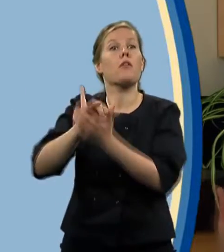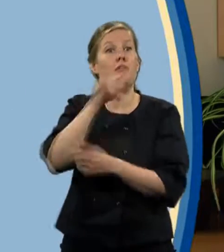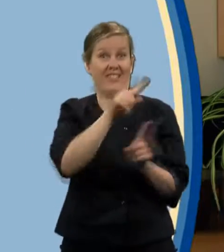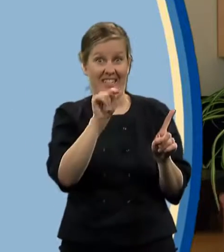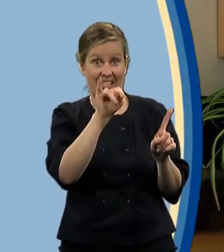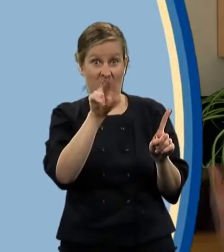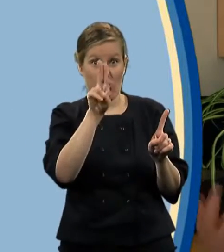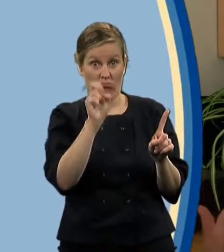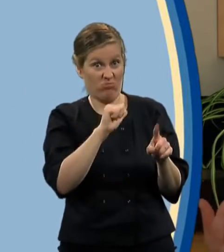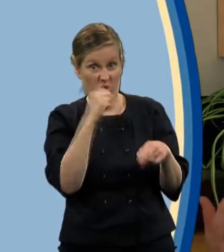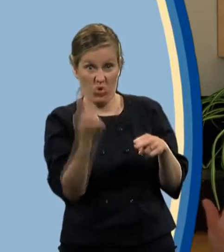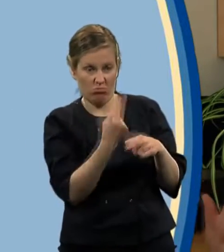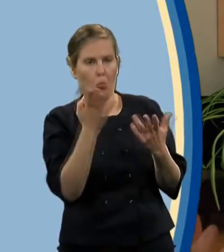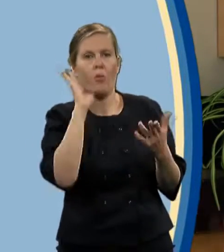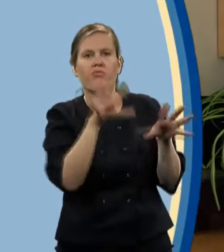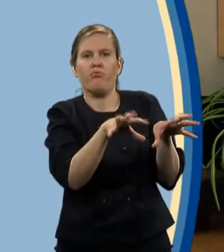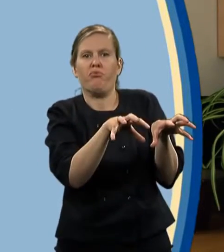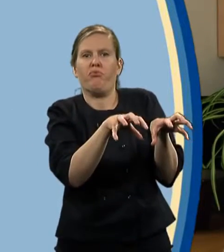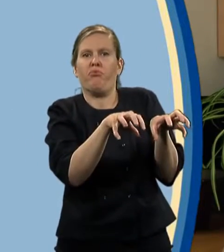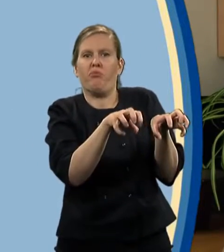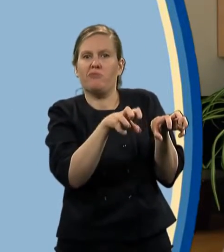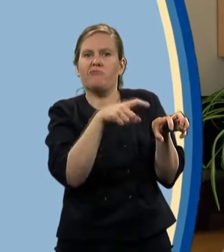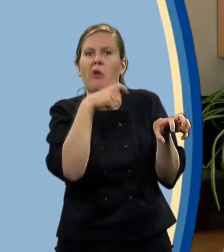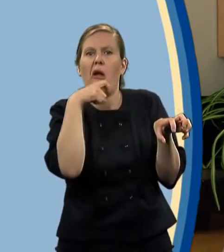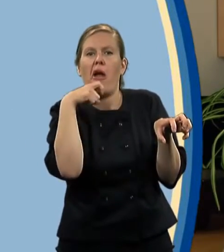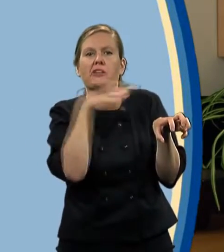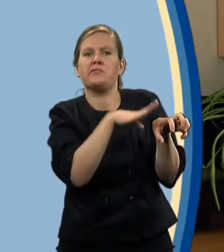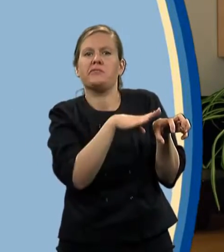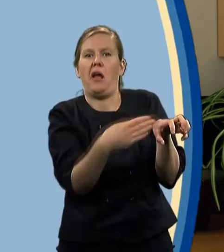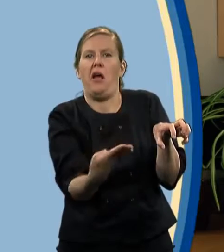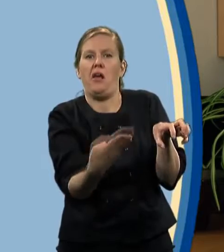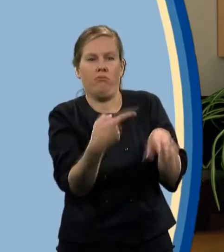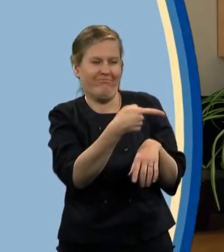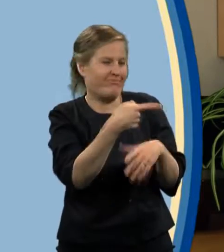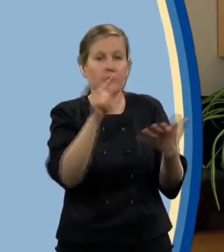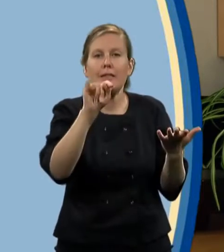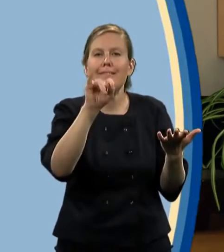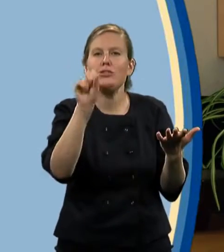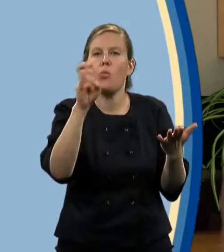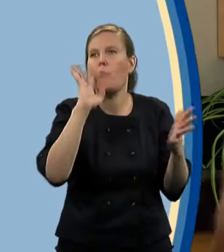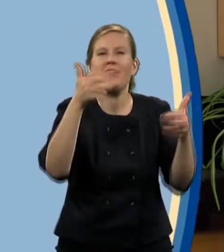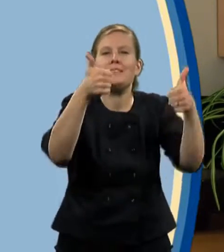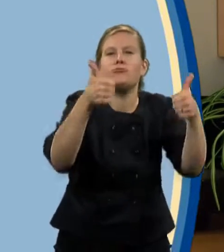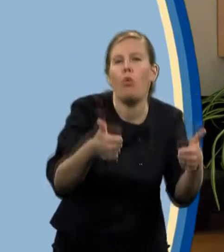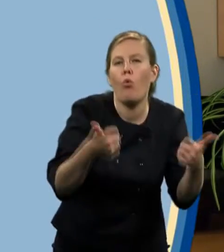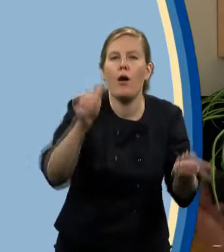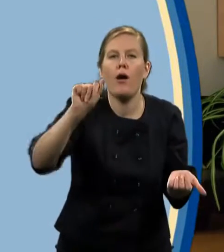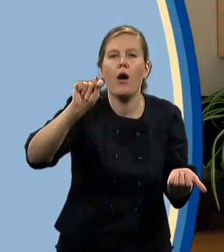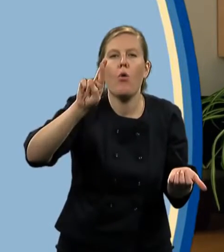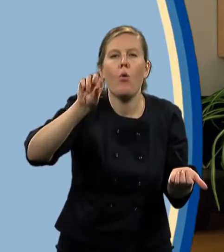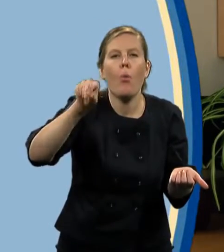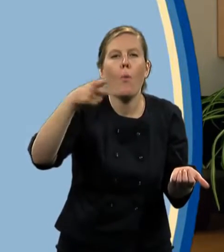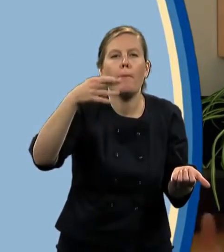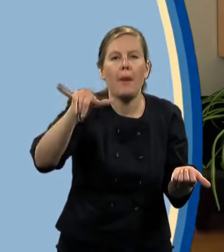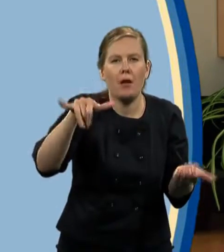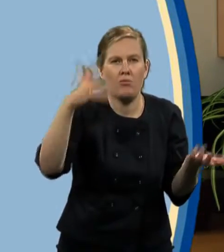the deaf people's brains were not processing sound. So neuroscientists had previously believed that tissue